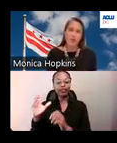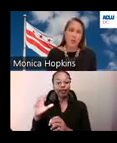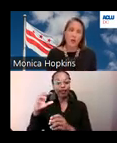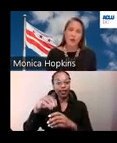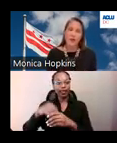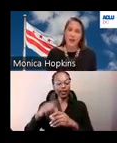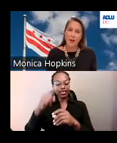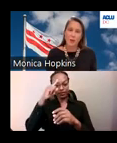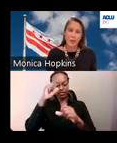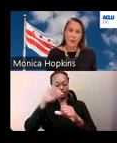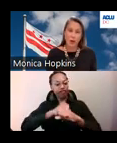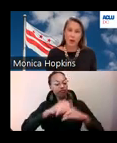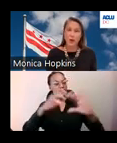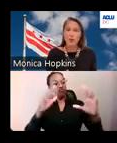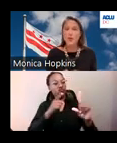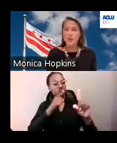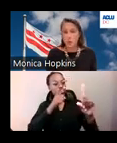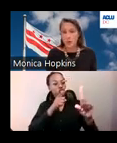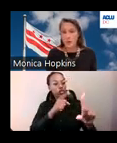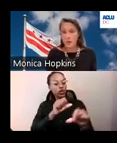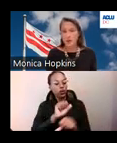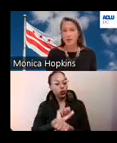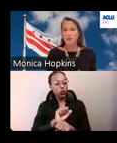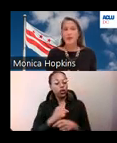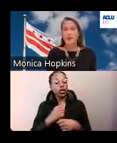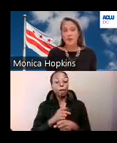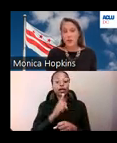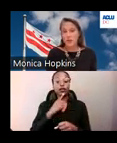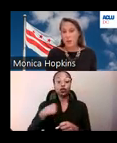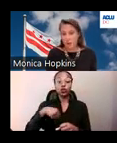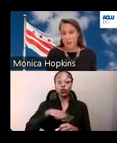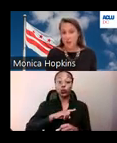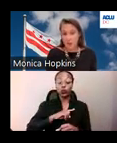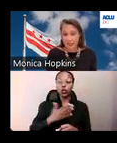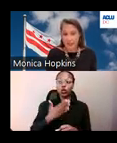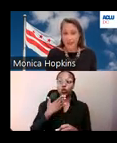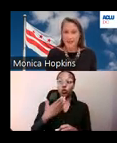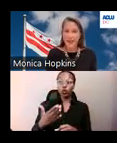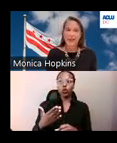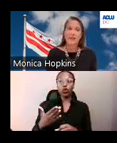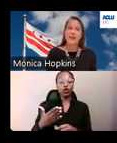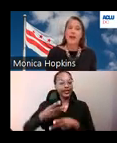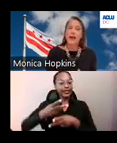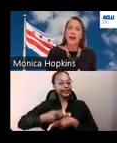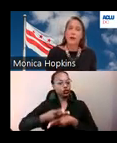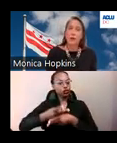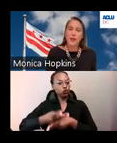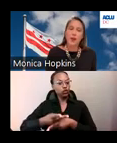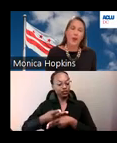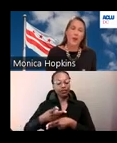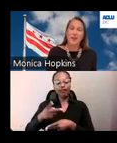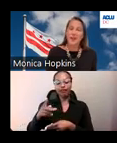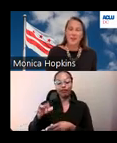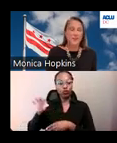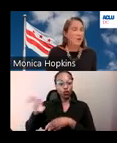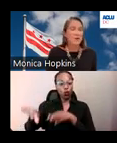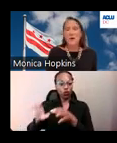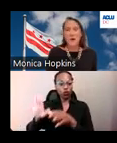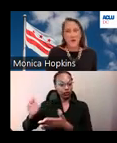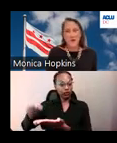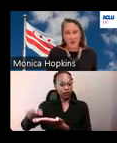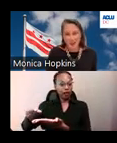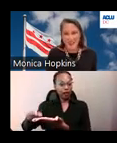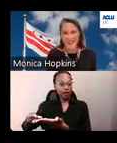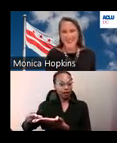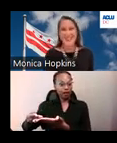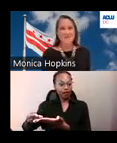making sure that we are good stewards of donors' money, that we are following